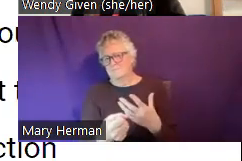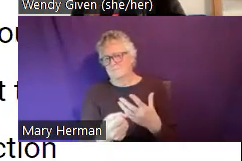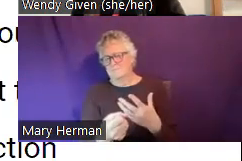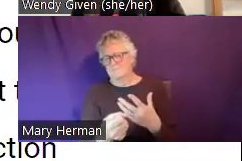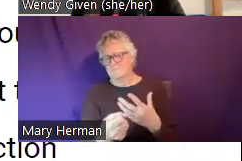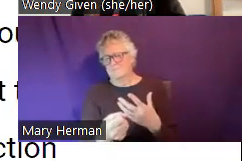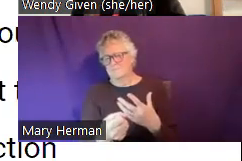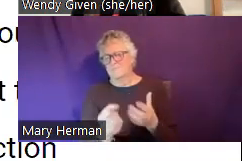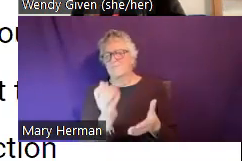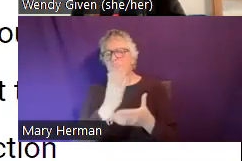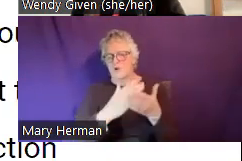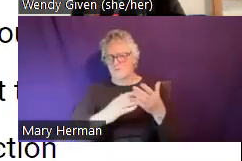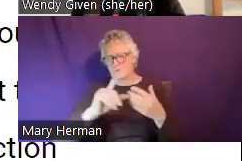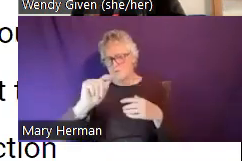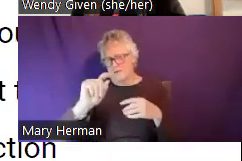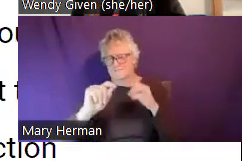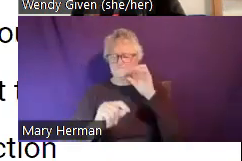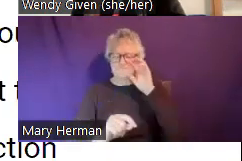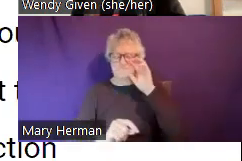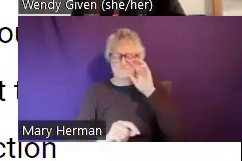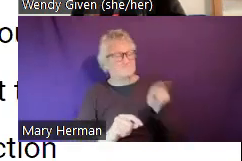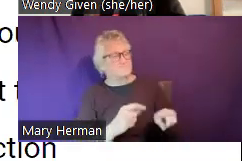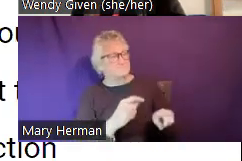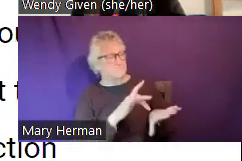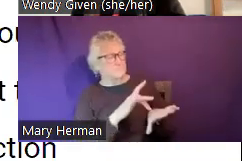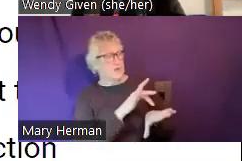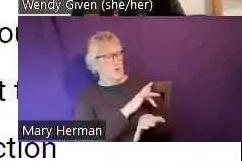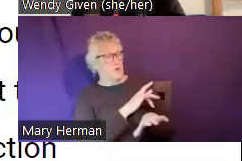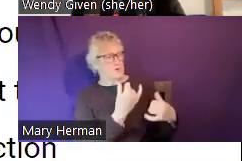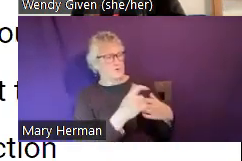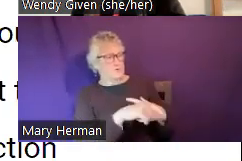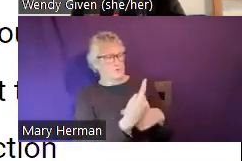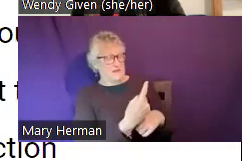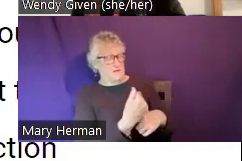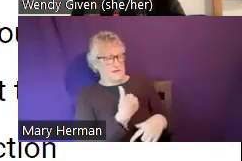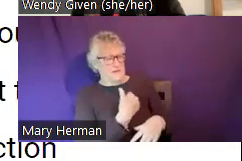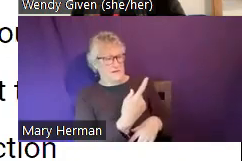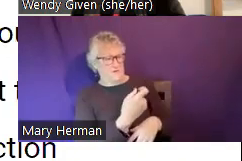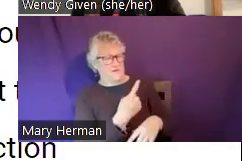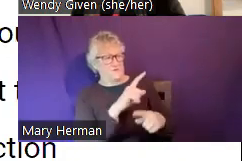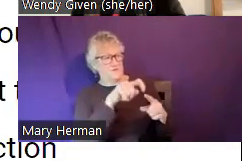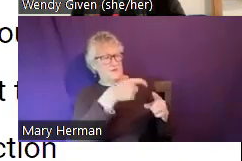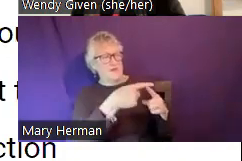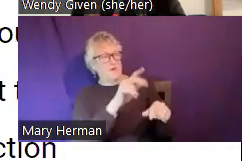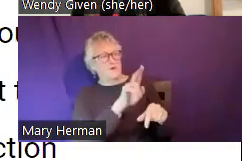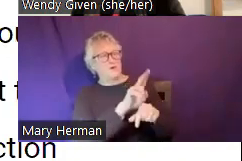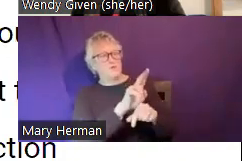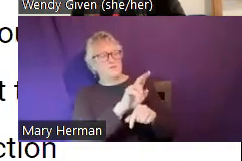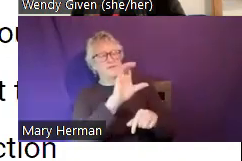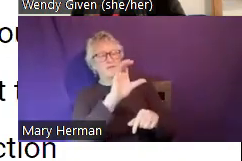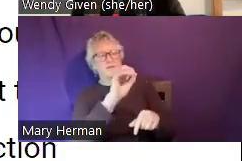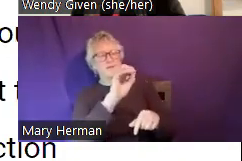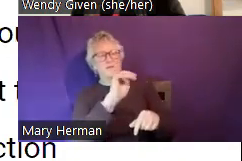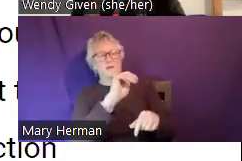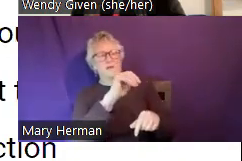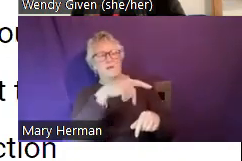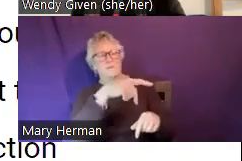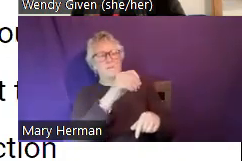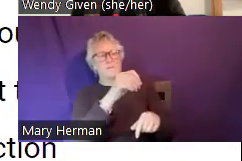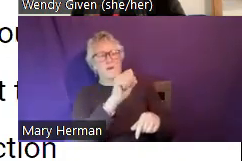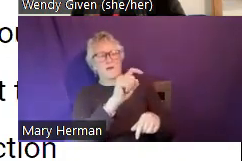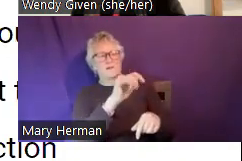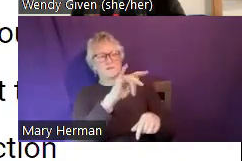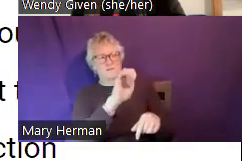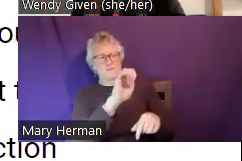And earlier today, through the question portal, we had a question about using composite images. Those are